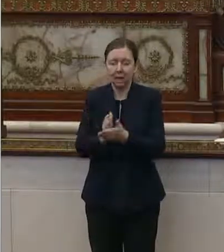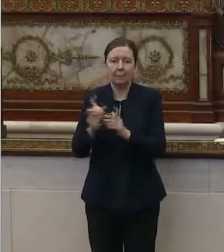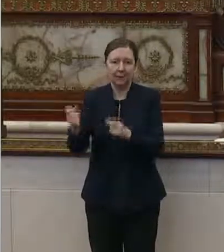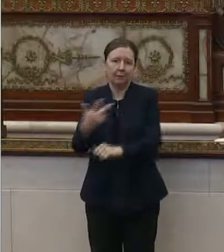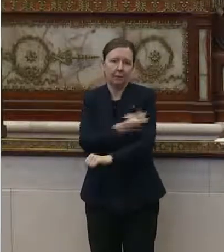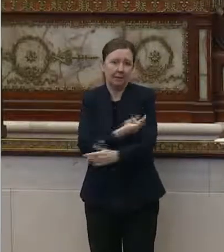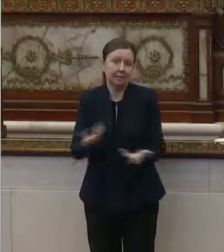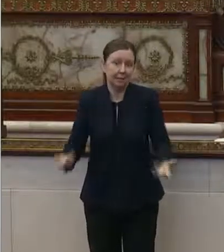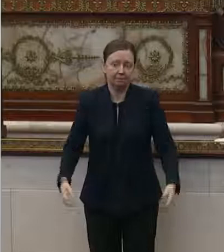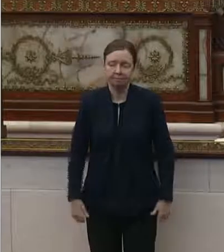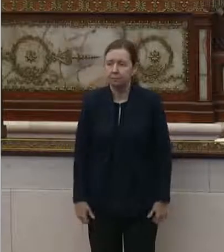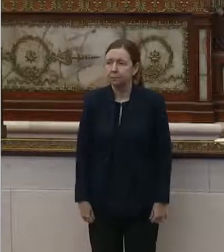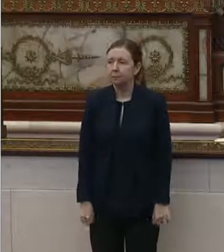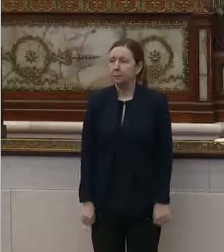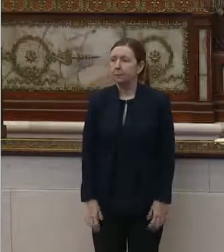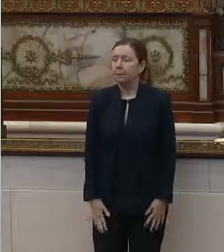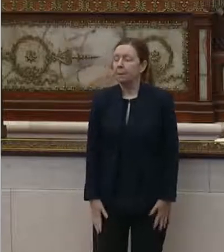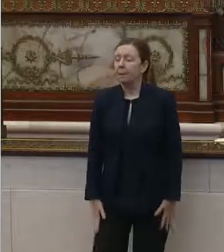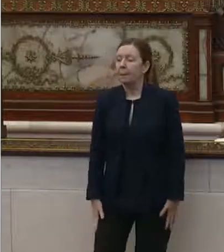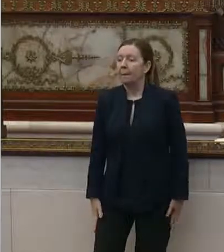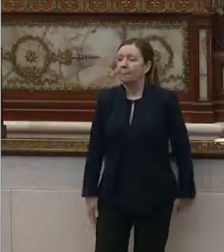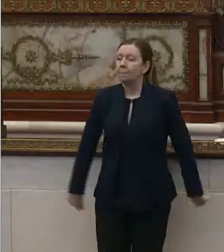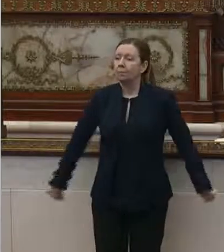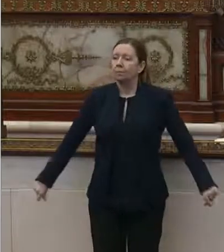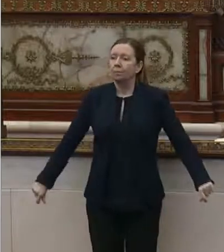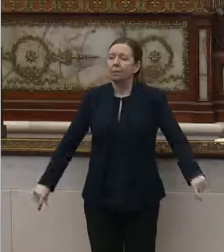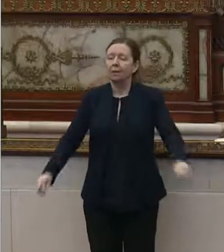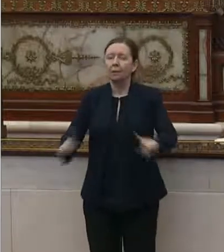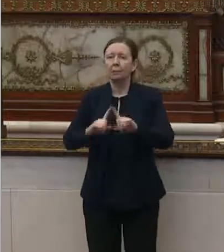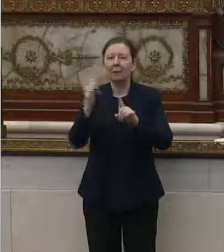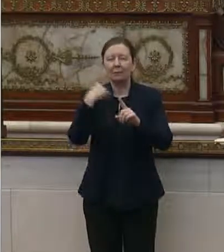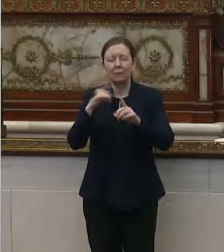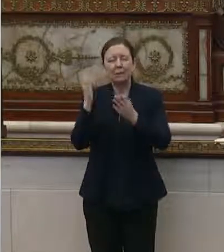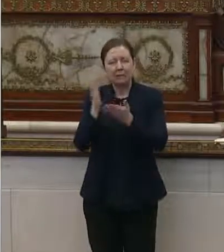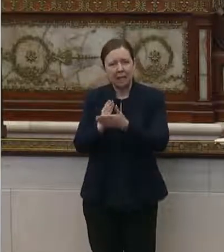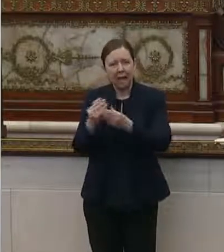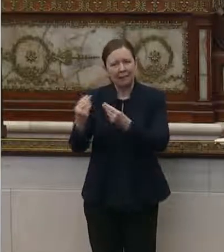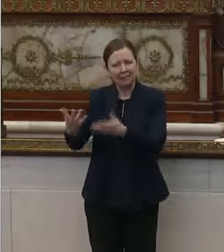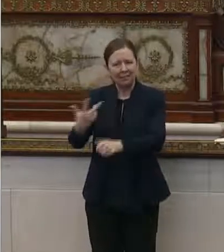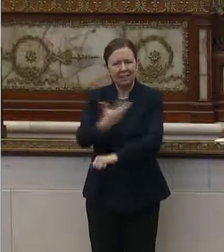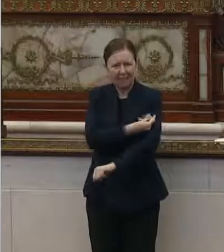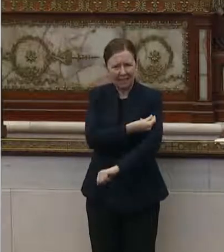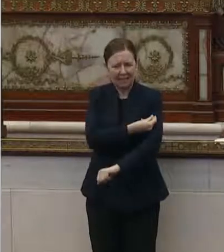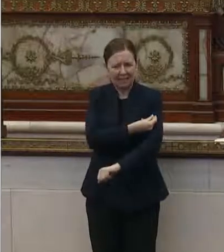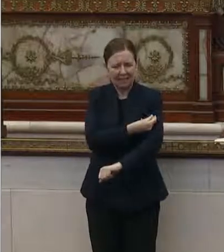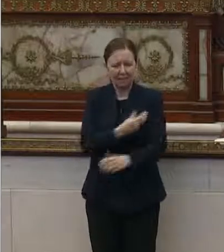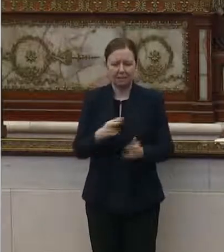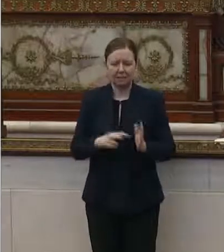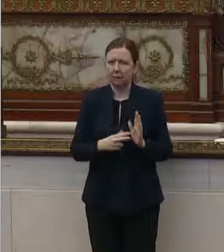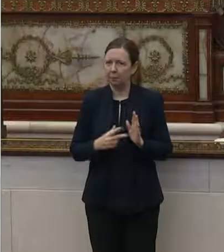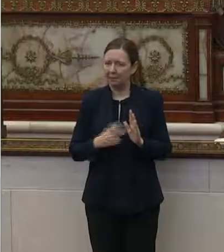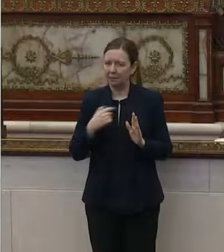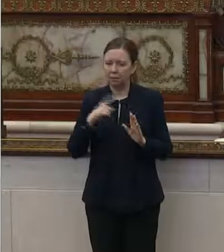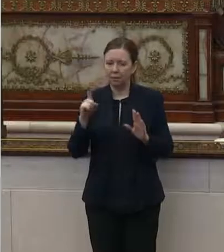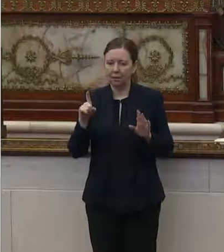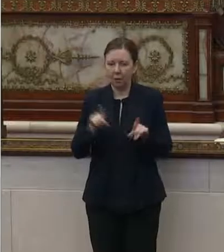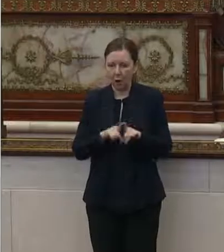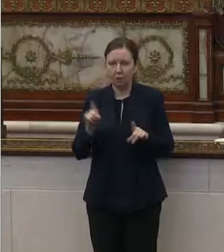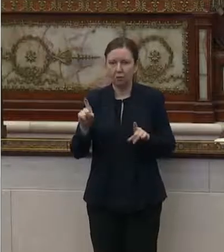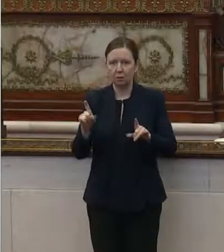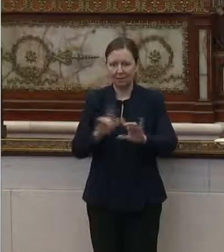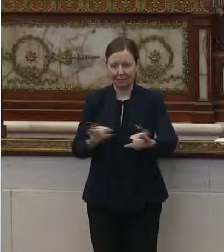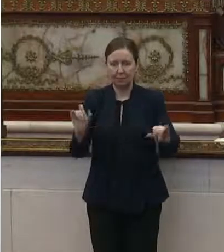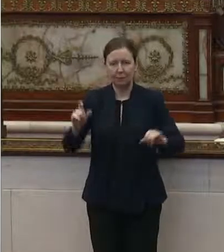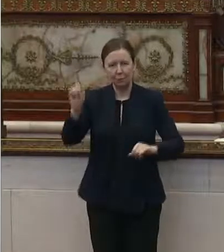vaccine. But if we stop giving them the vaccine, then we have to also at the same time